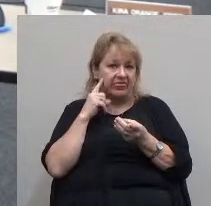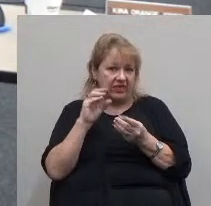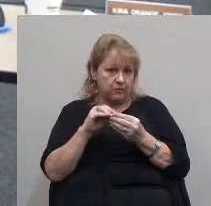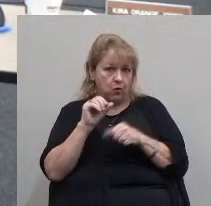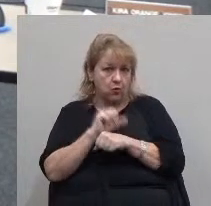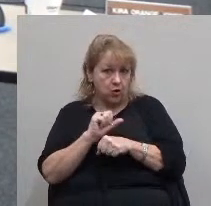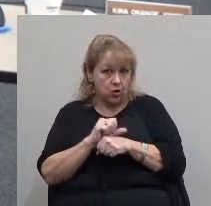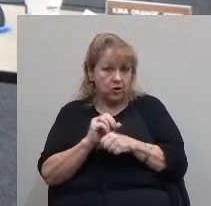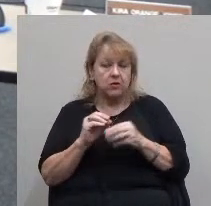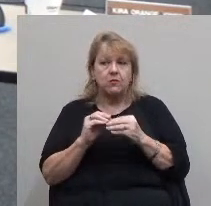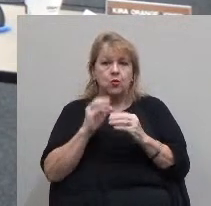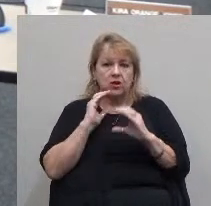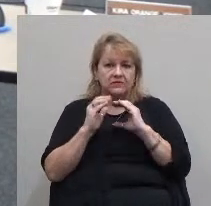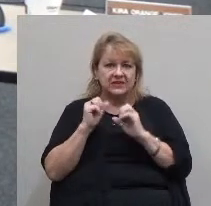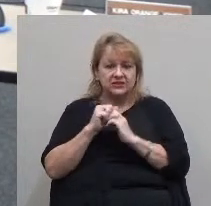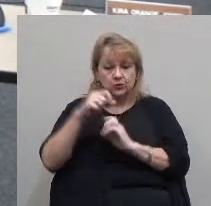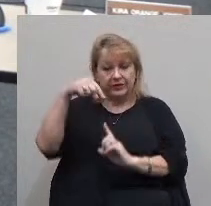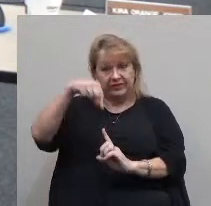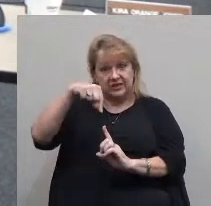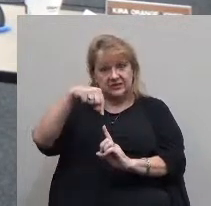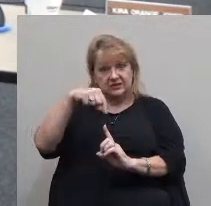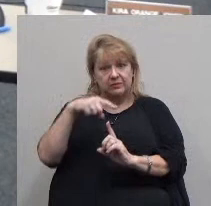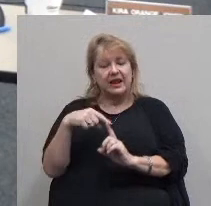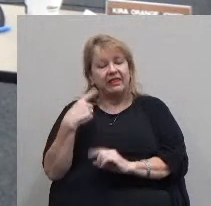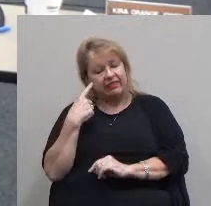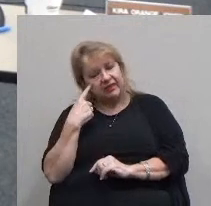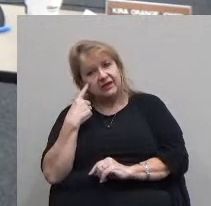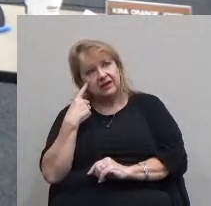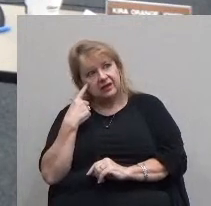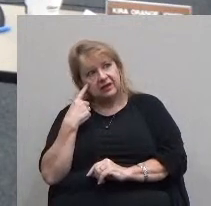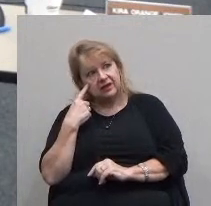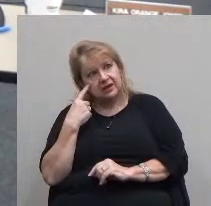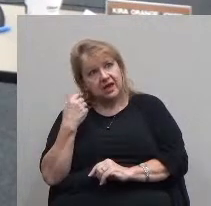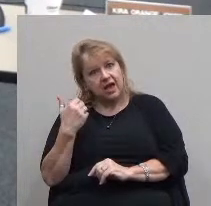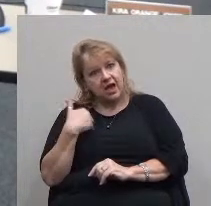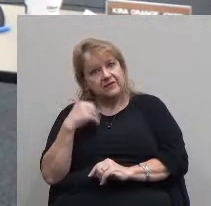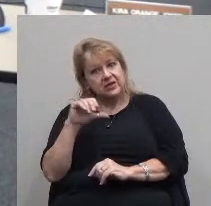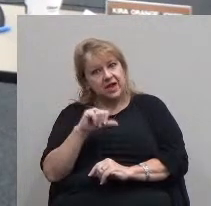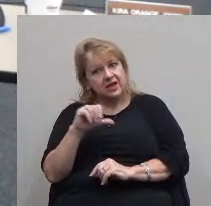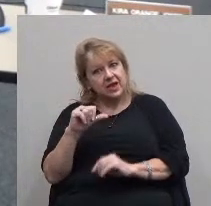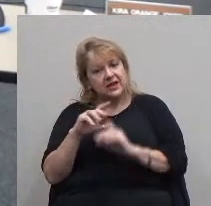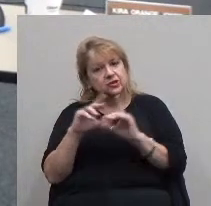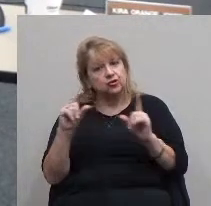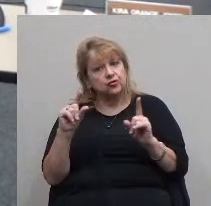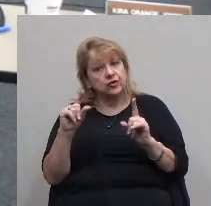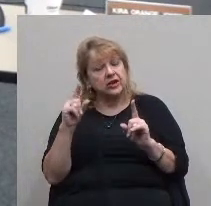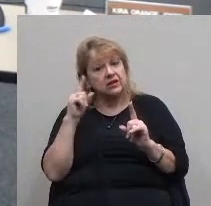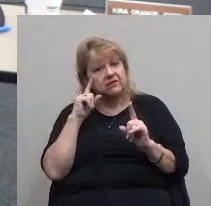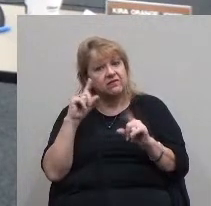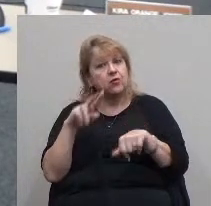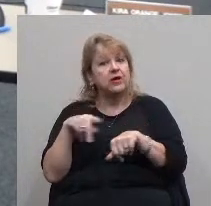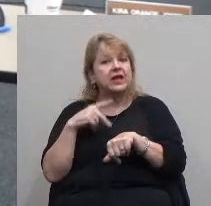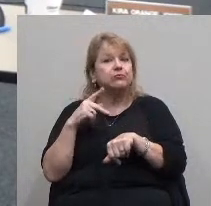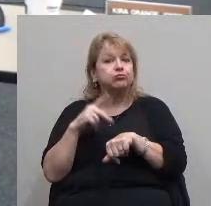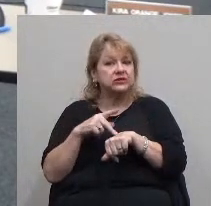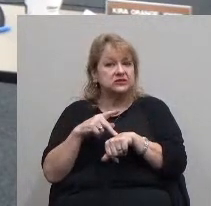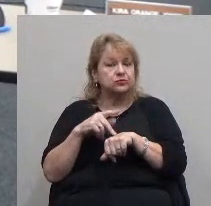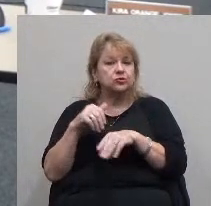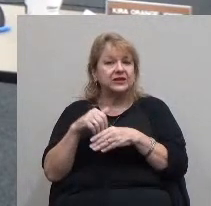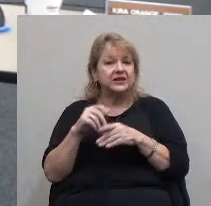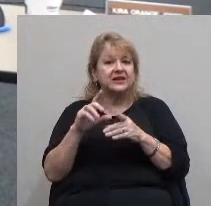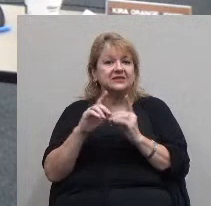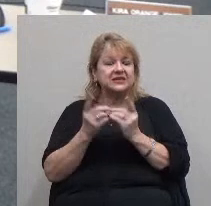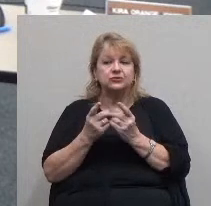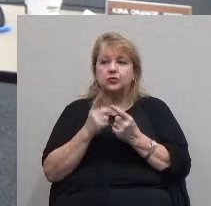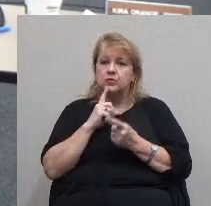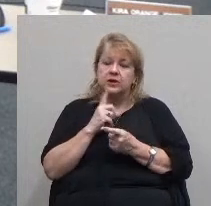and some more conversations with this, but I do think having an associate's degree for a principal in a district that